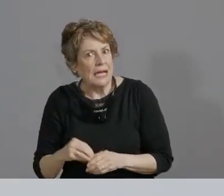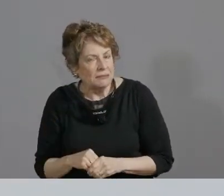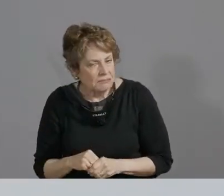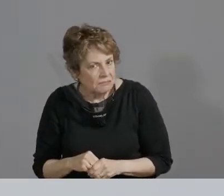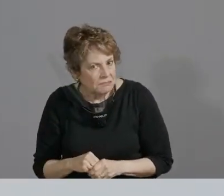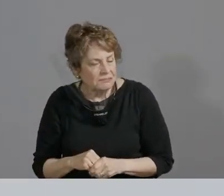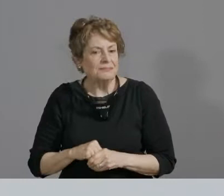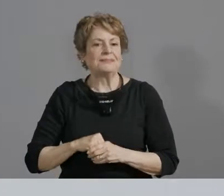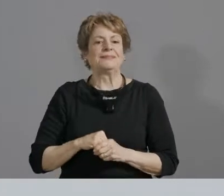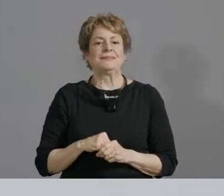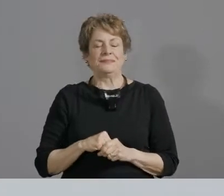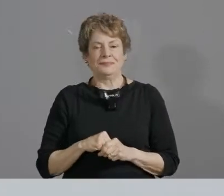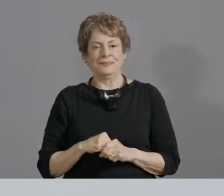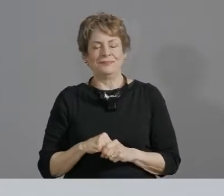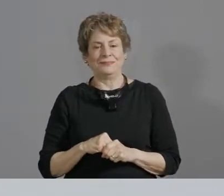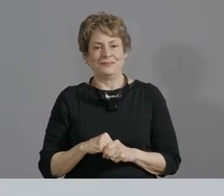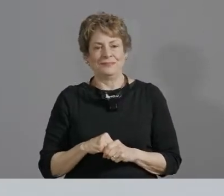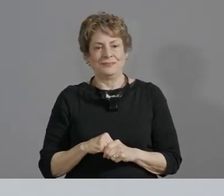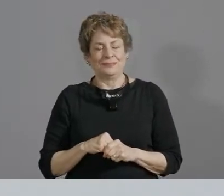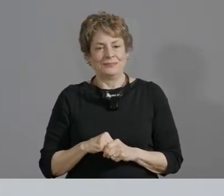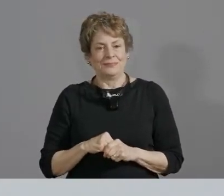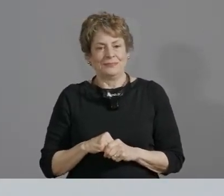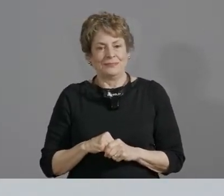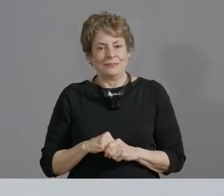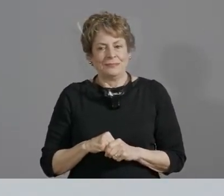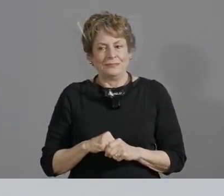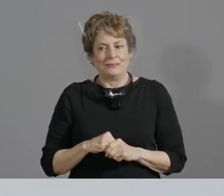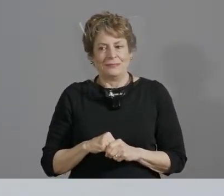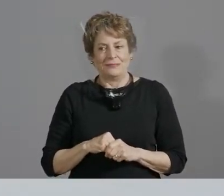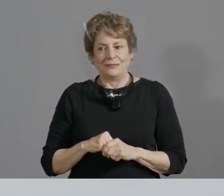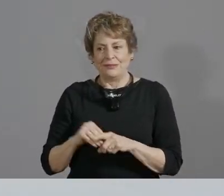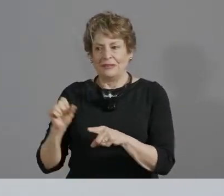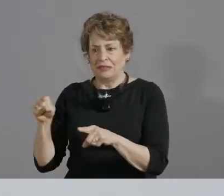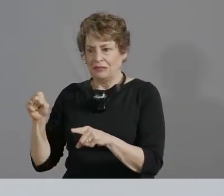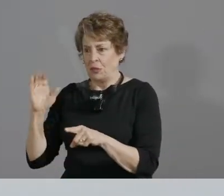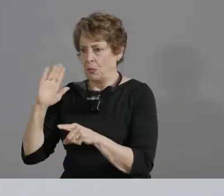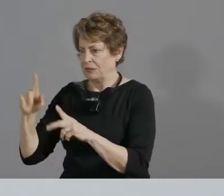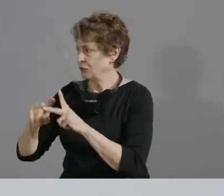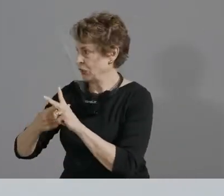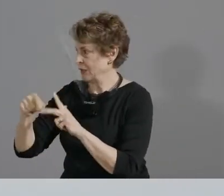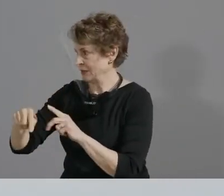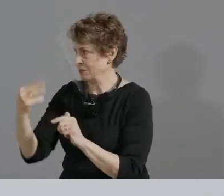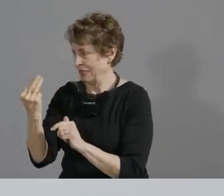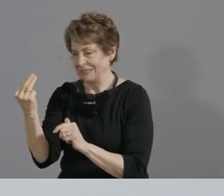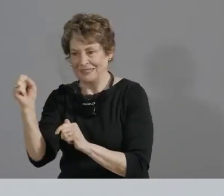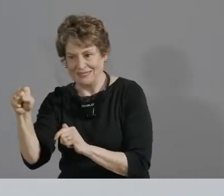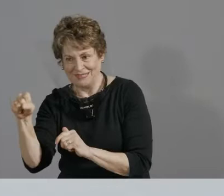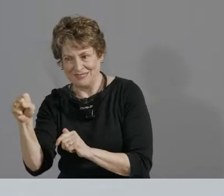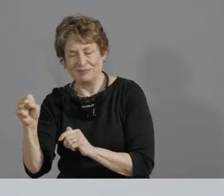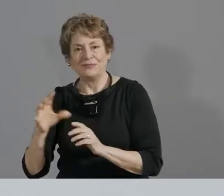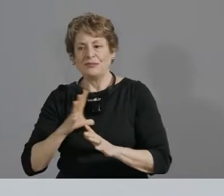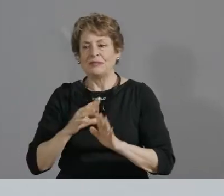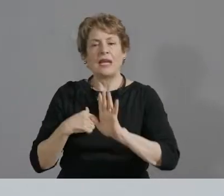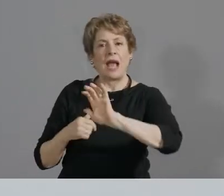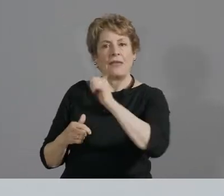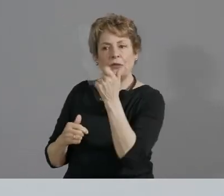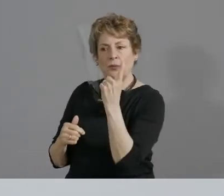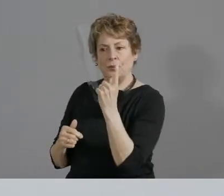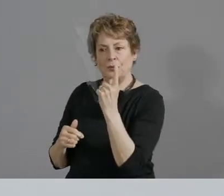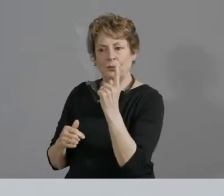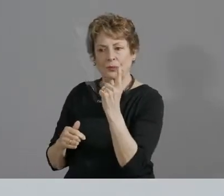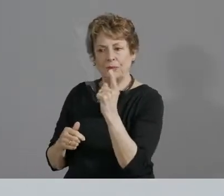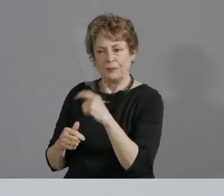one last question, because I know there's others who have questions as well. One thing that the person from Equality Health mentioned is